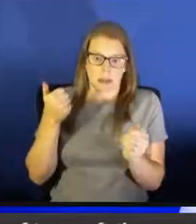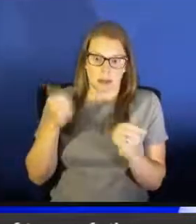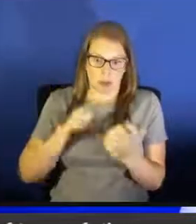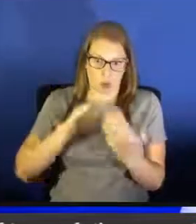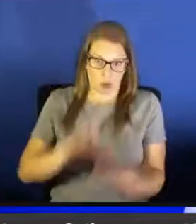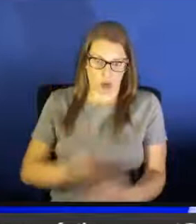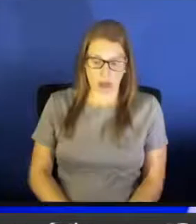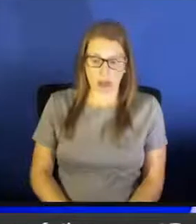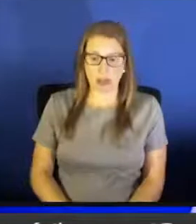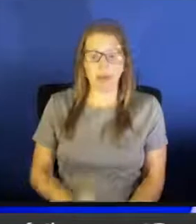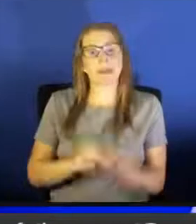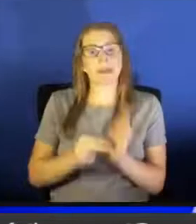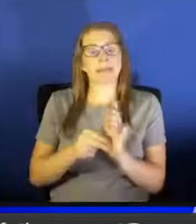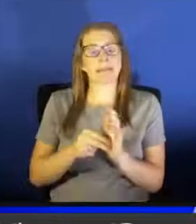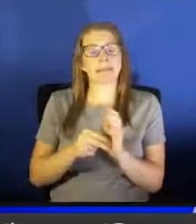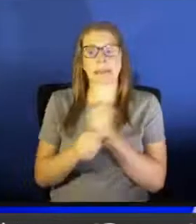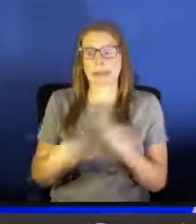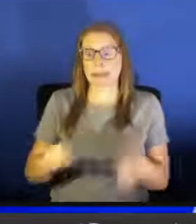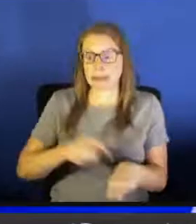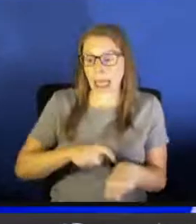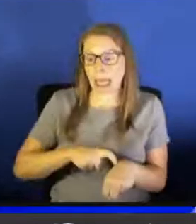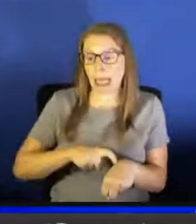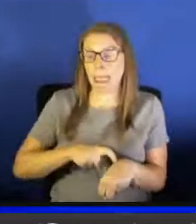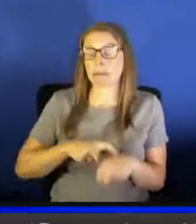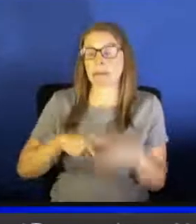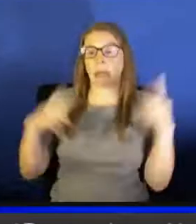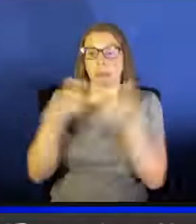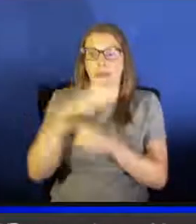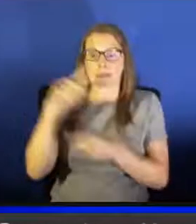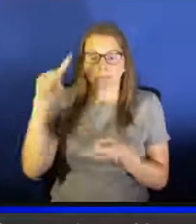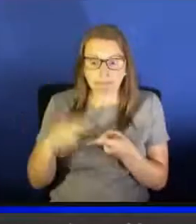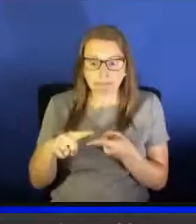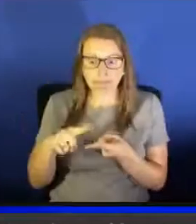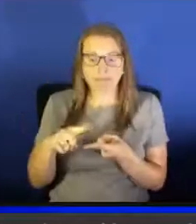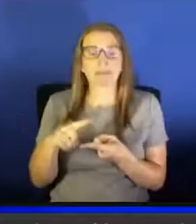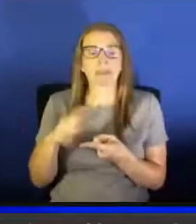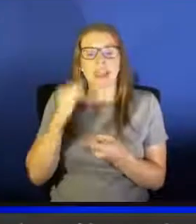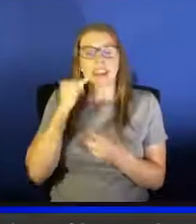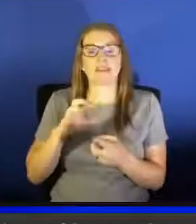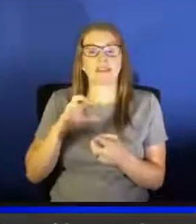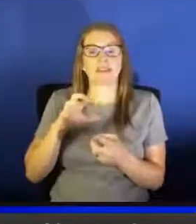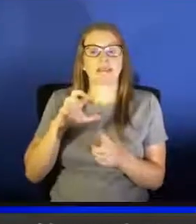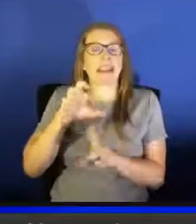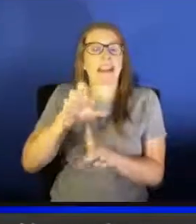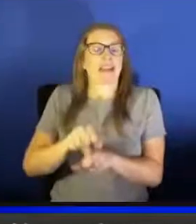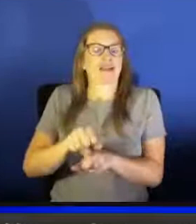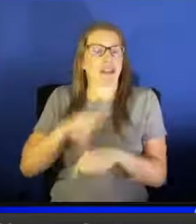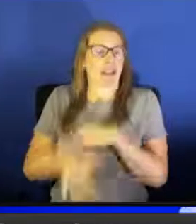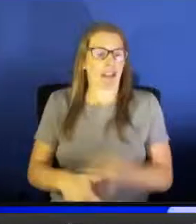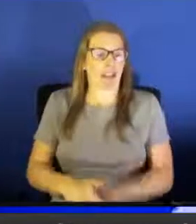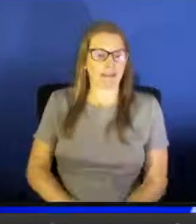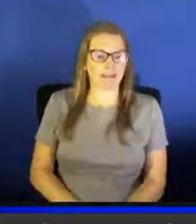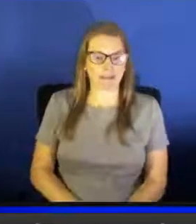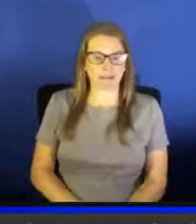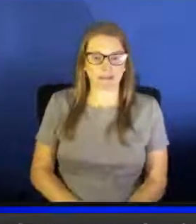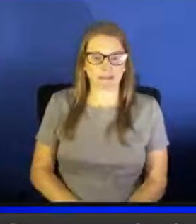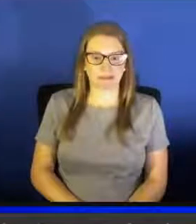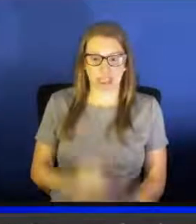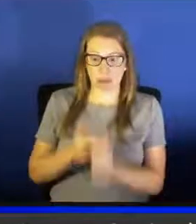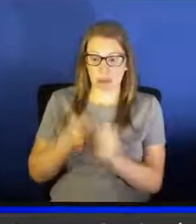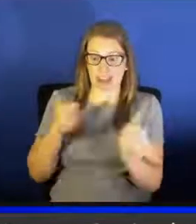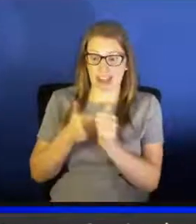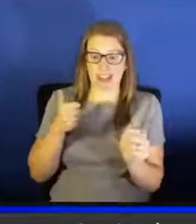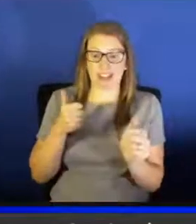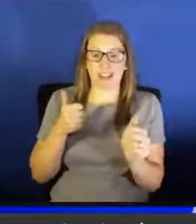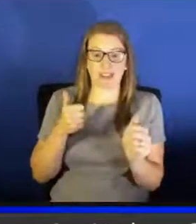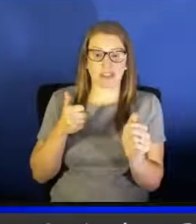time, complications, all of those things if you catch it early. And it's preventive measures such as the screenings you talked about with your mammogram, but